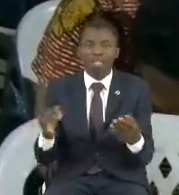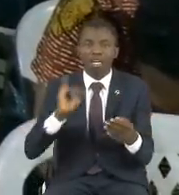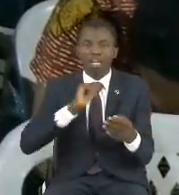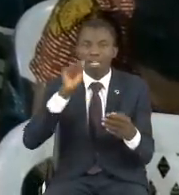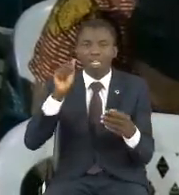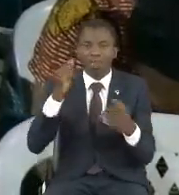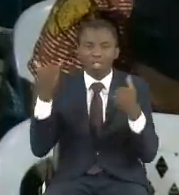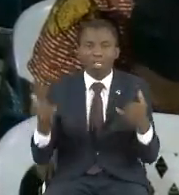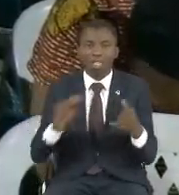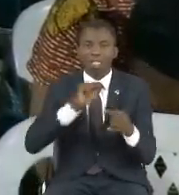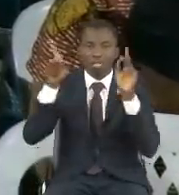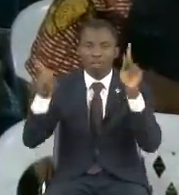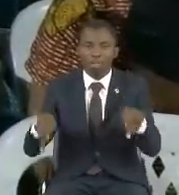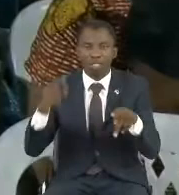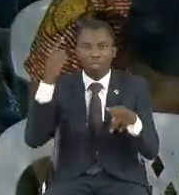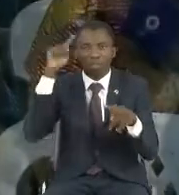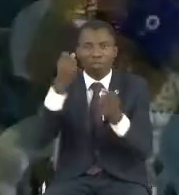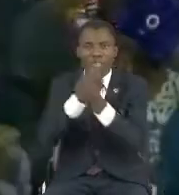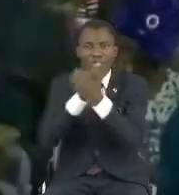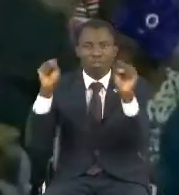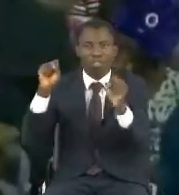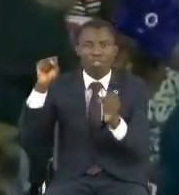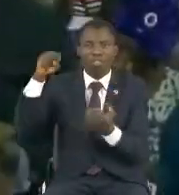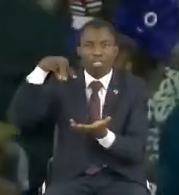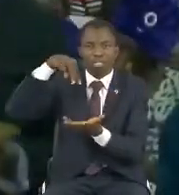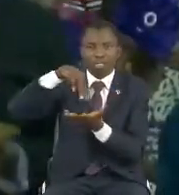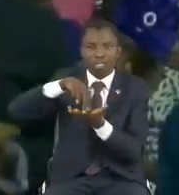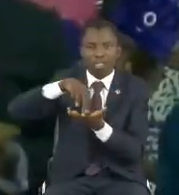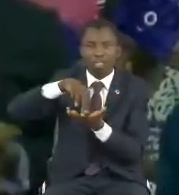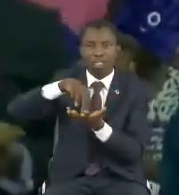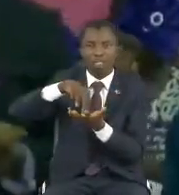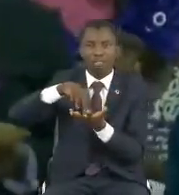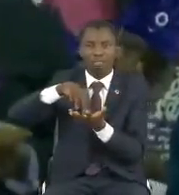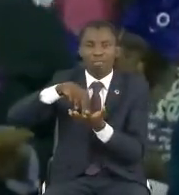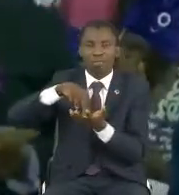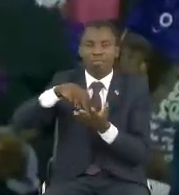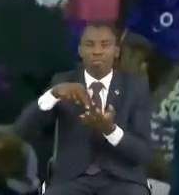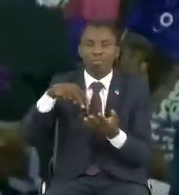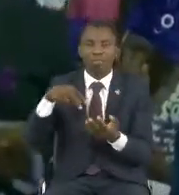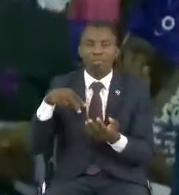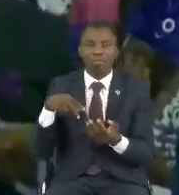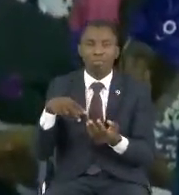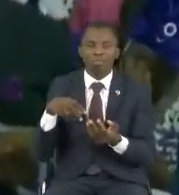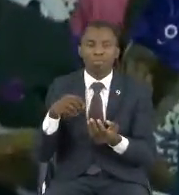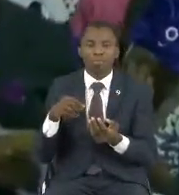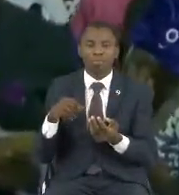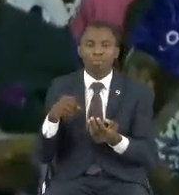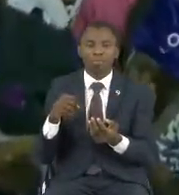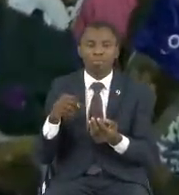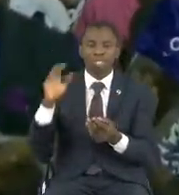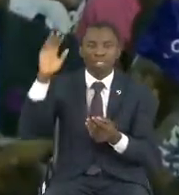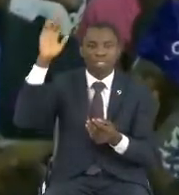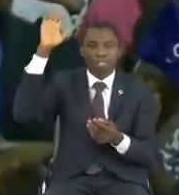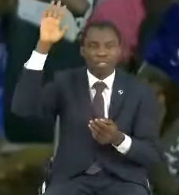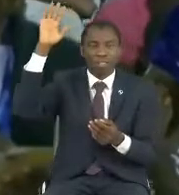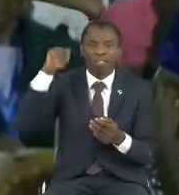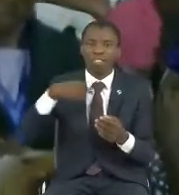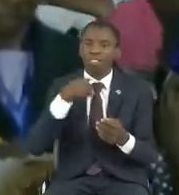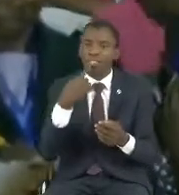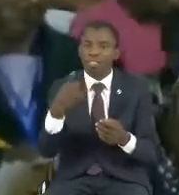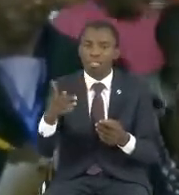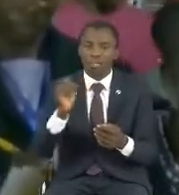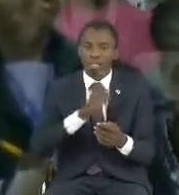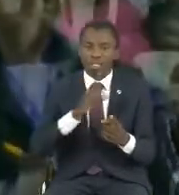your salvation. Stand up there. As you're standing up and raising up your hand, tell the Lord,